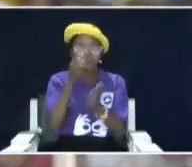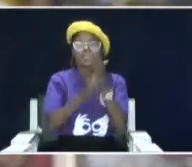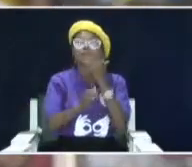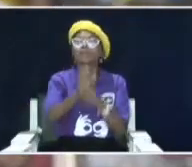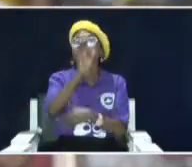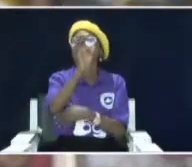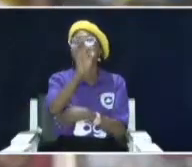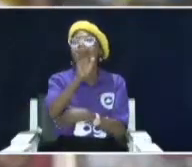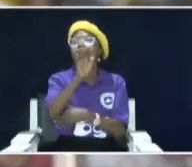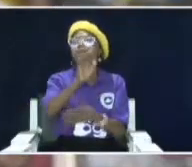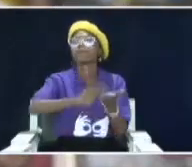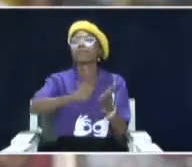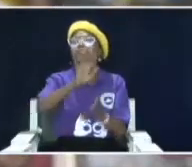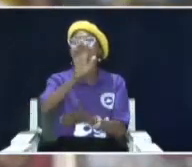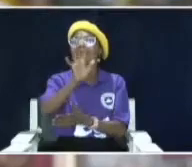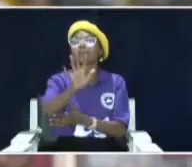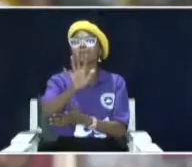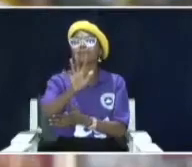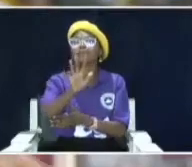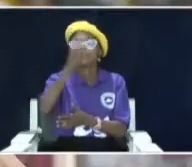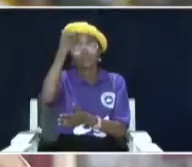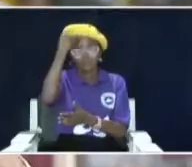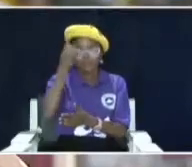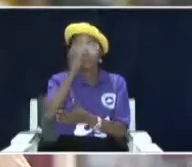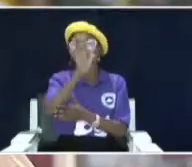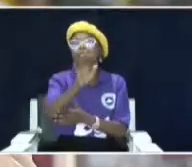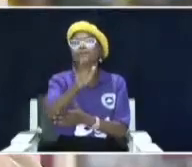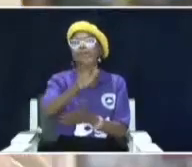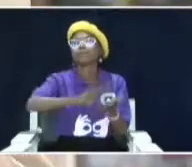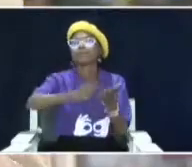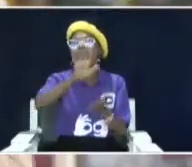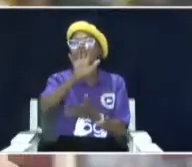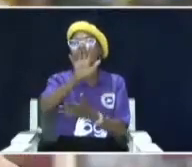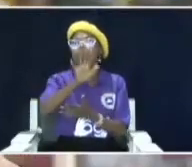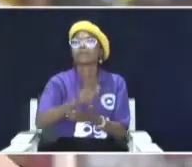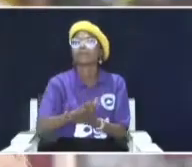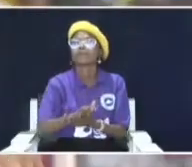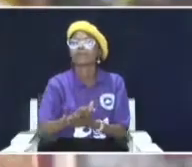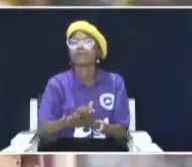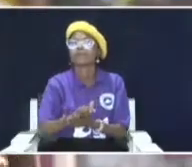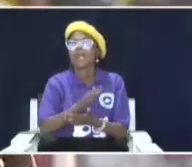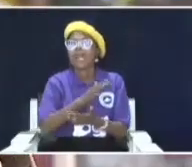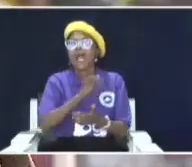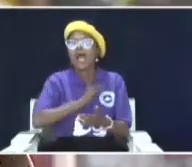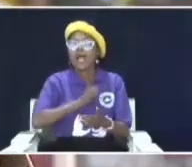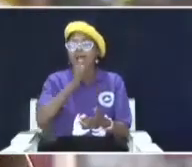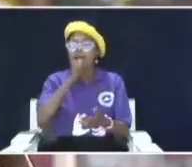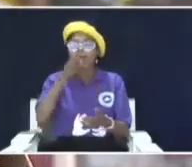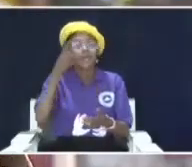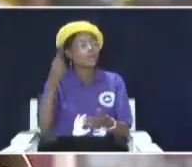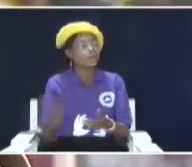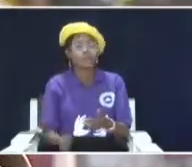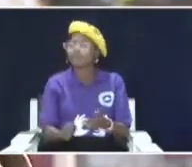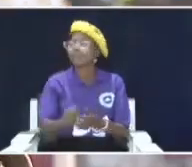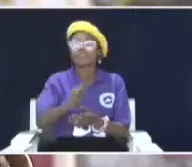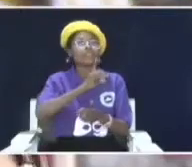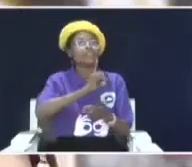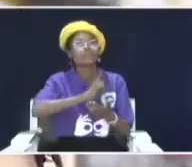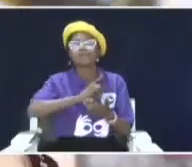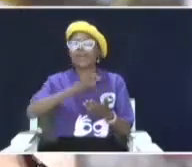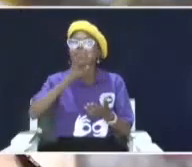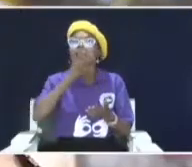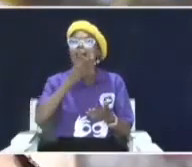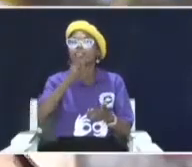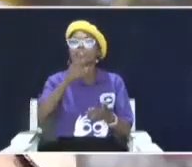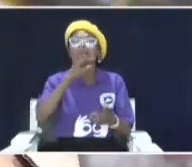verse 5. John 15, verse 5. I am the vine and ye are the branches.